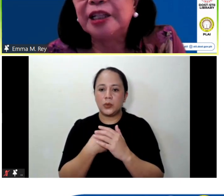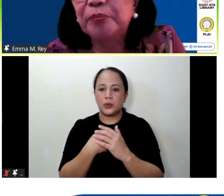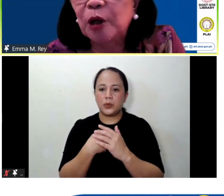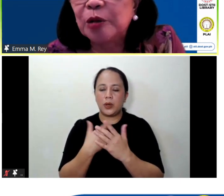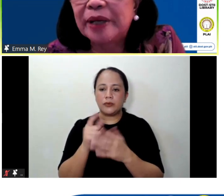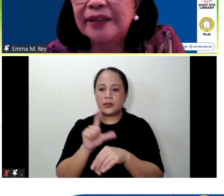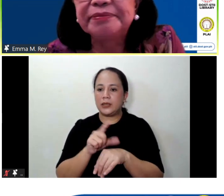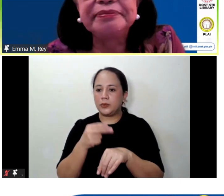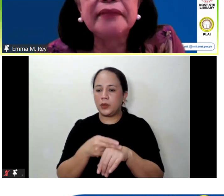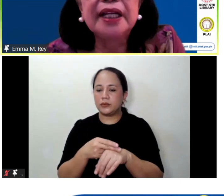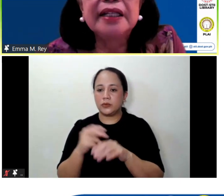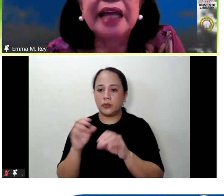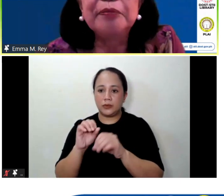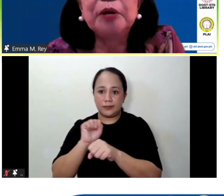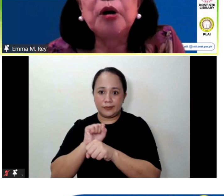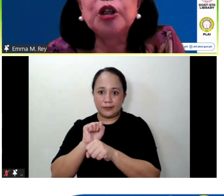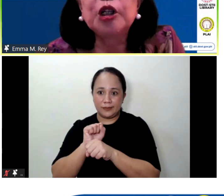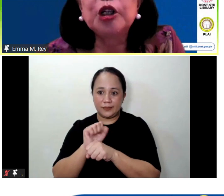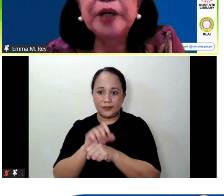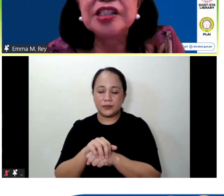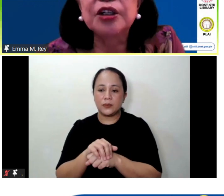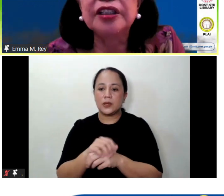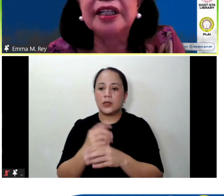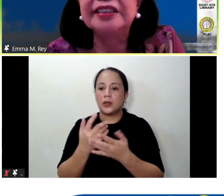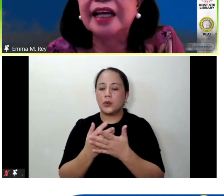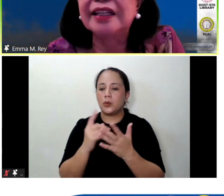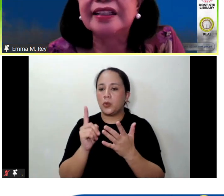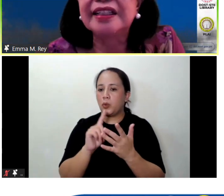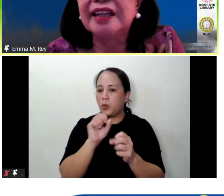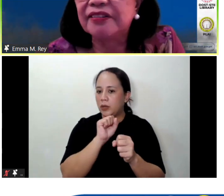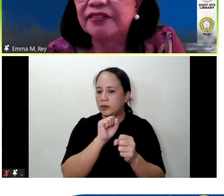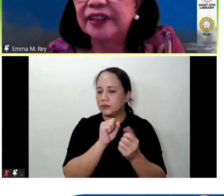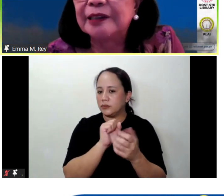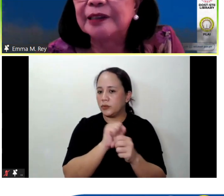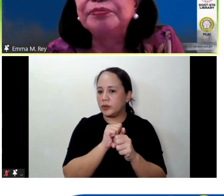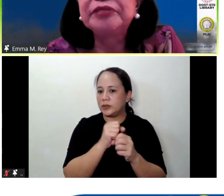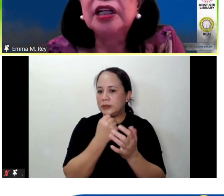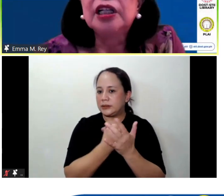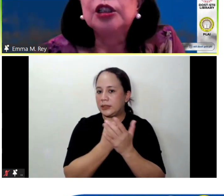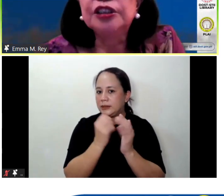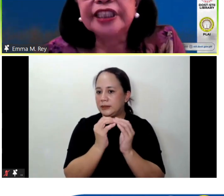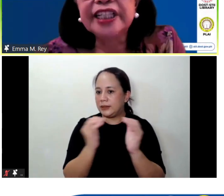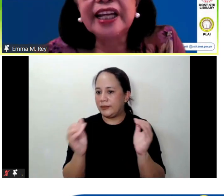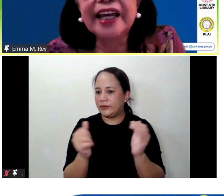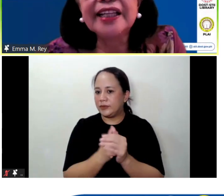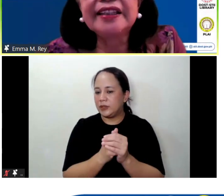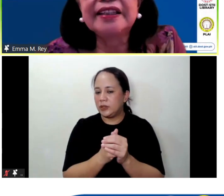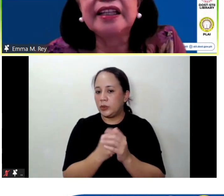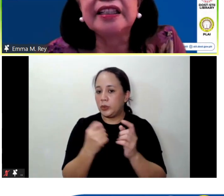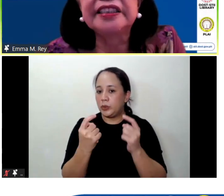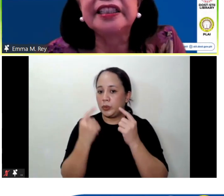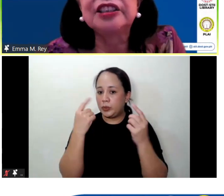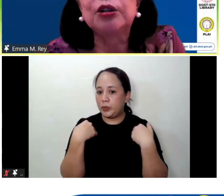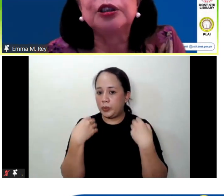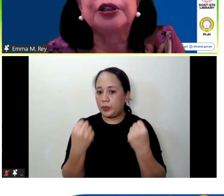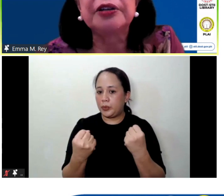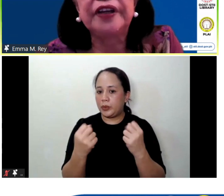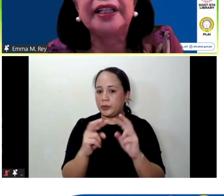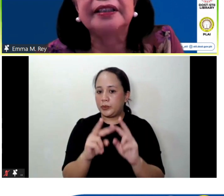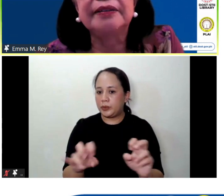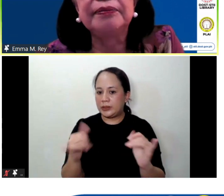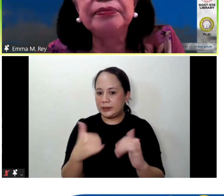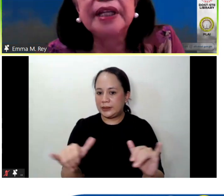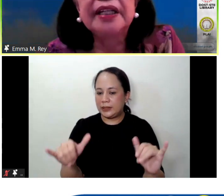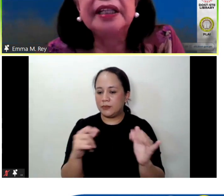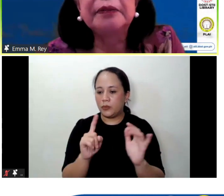of unemployment, type of occupation, and salary level. Concerning health, the research also